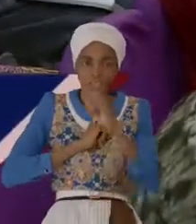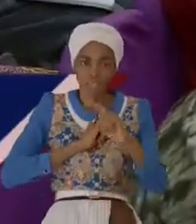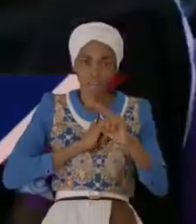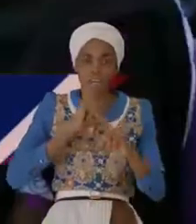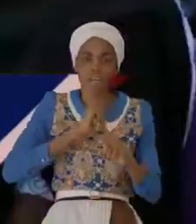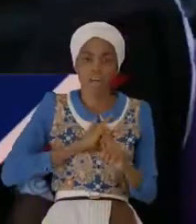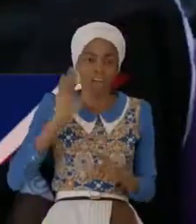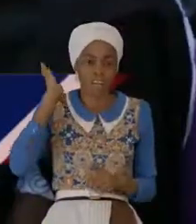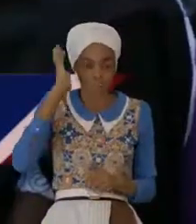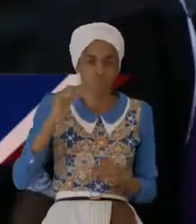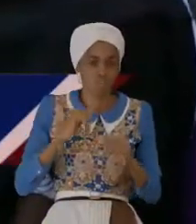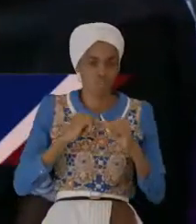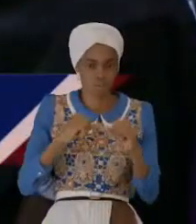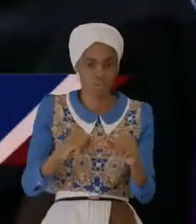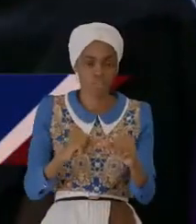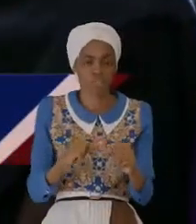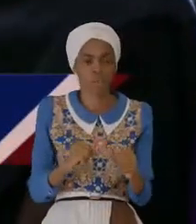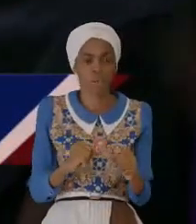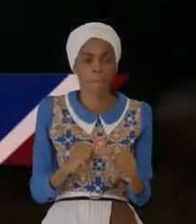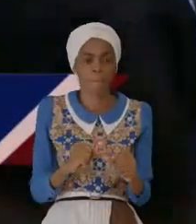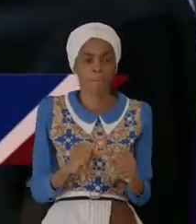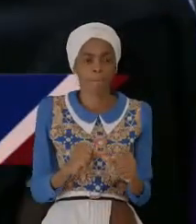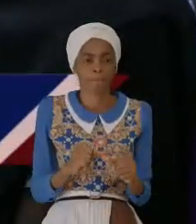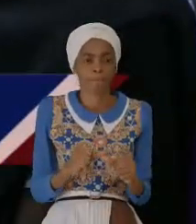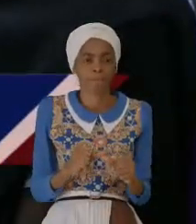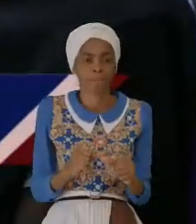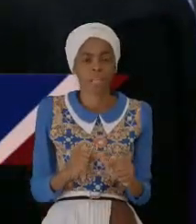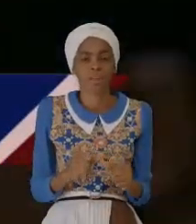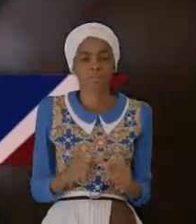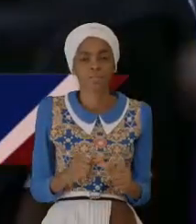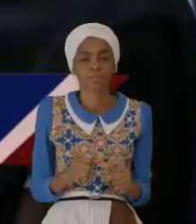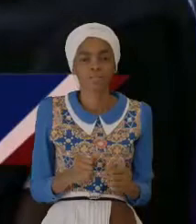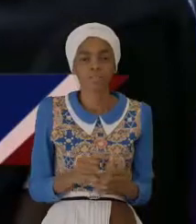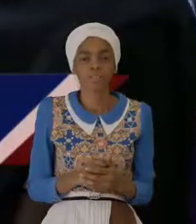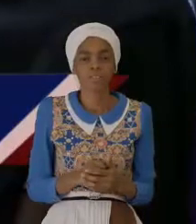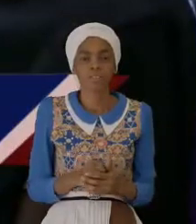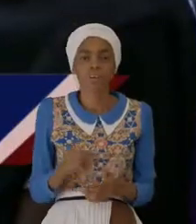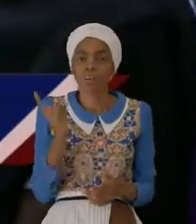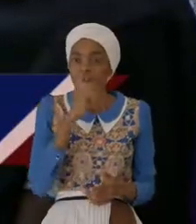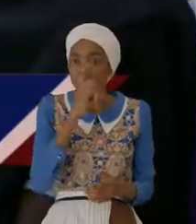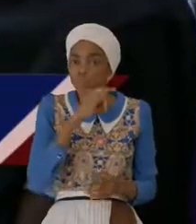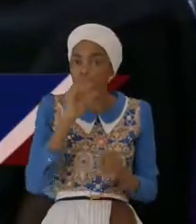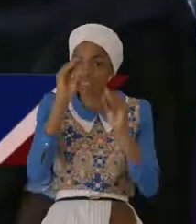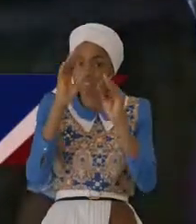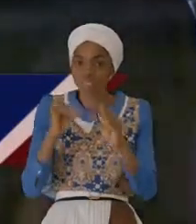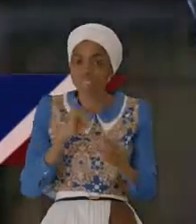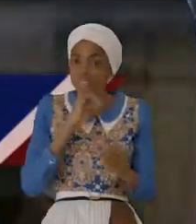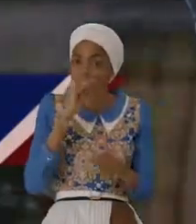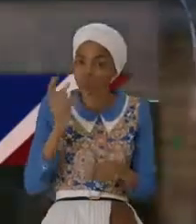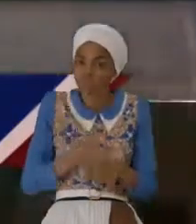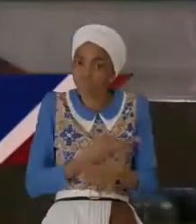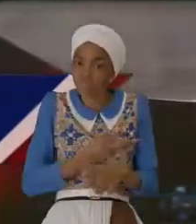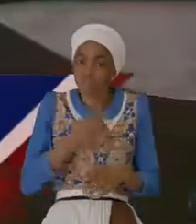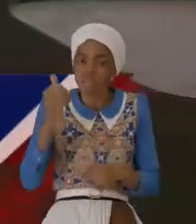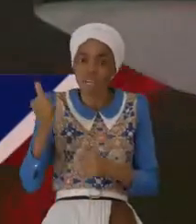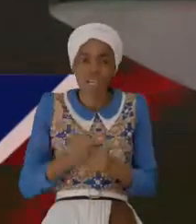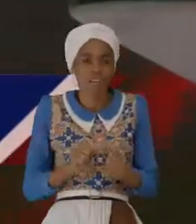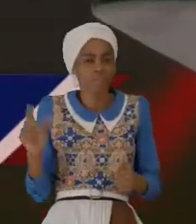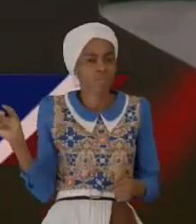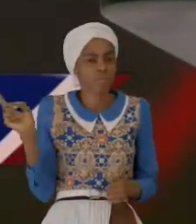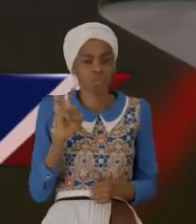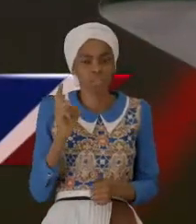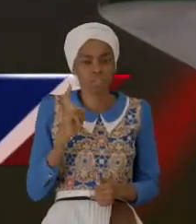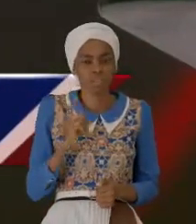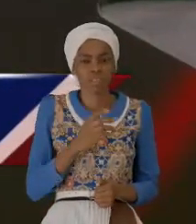continue the false preachers are multiplying everywhere and it should be